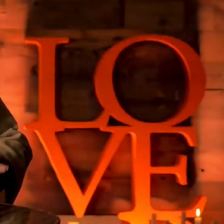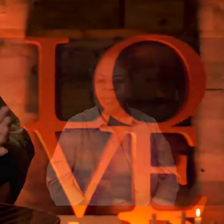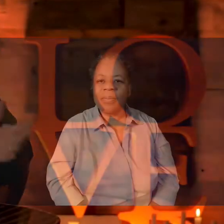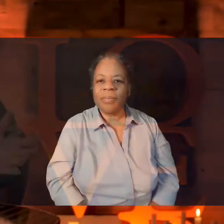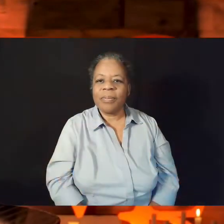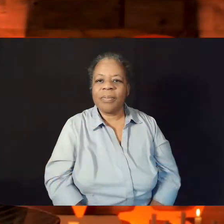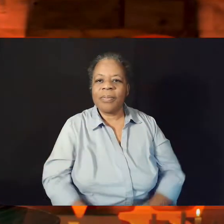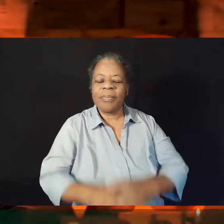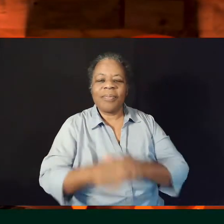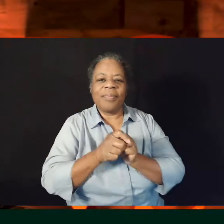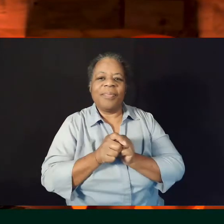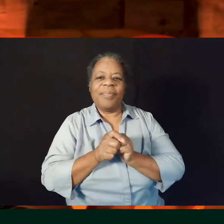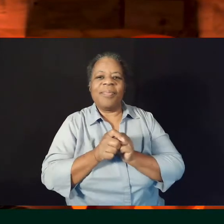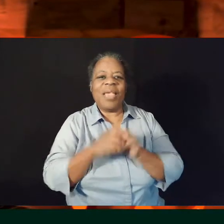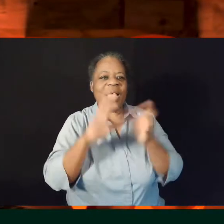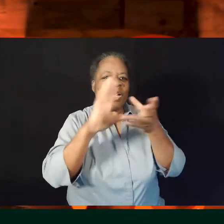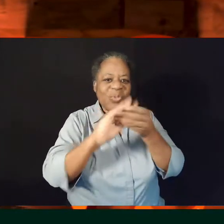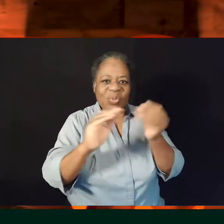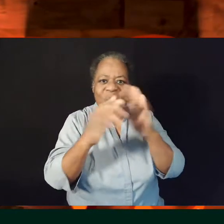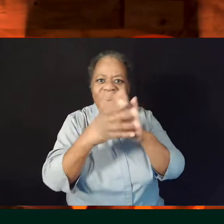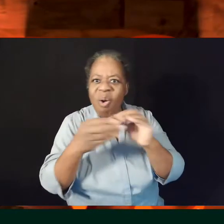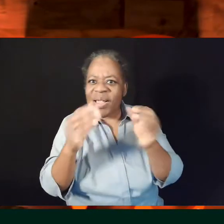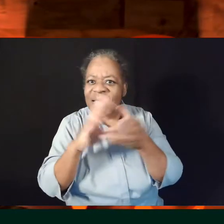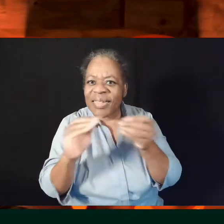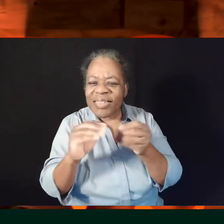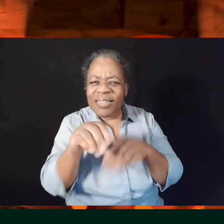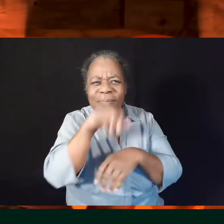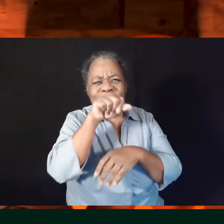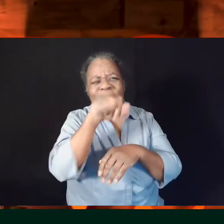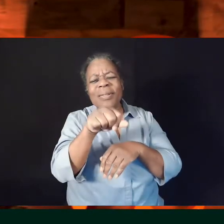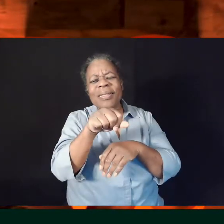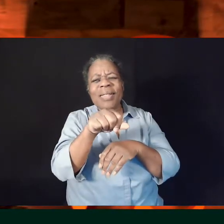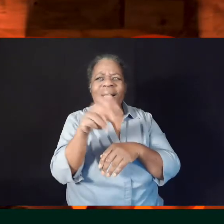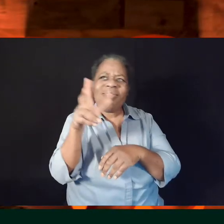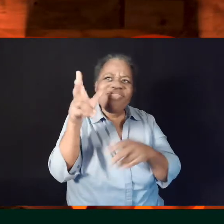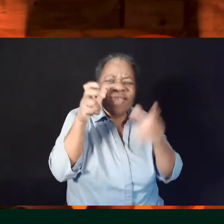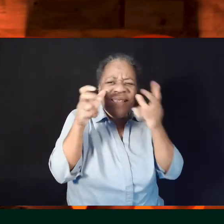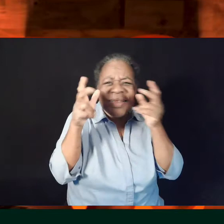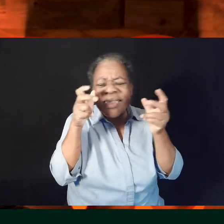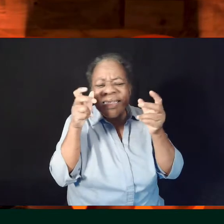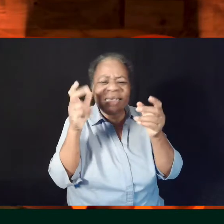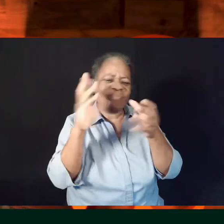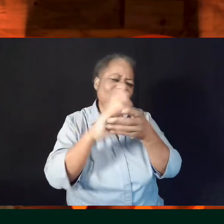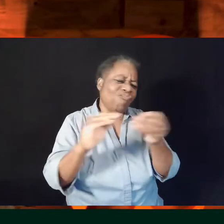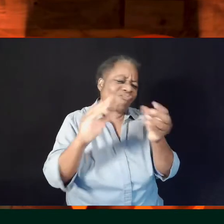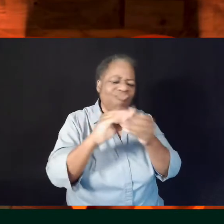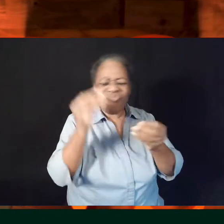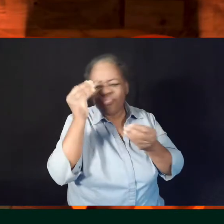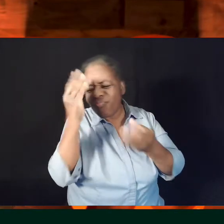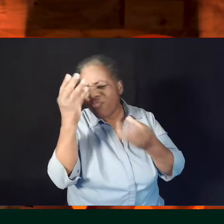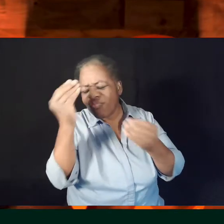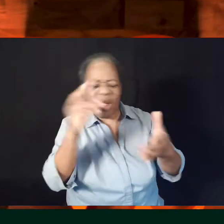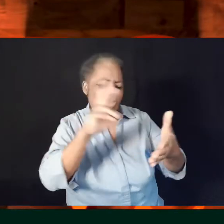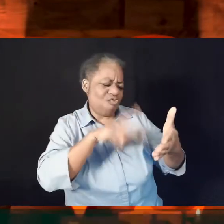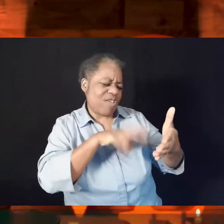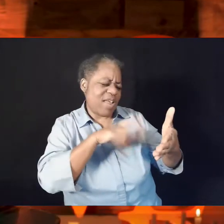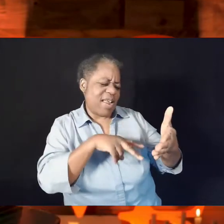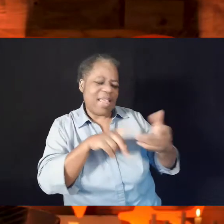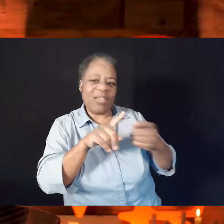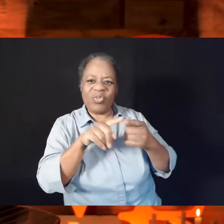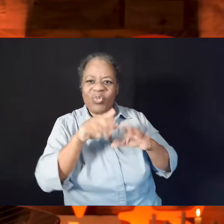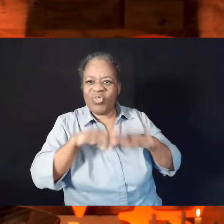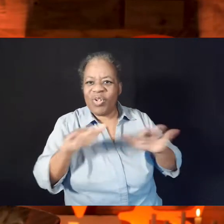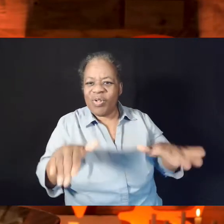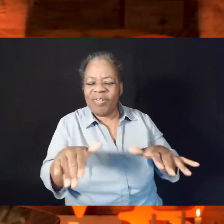I love stories. I love listening to them and telling them and reading them, especially to children. Stories